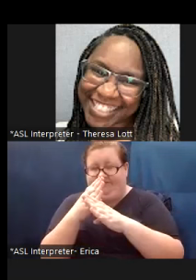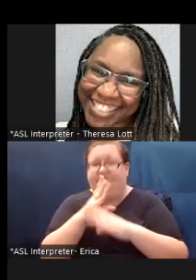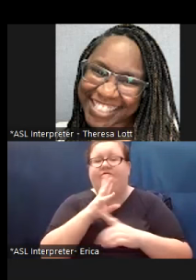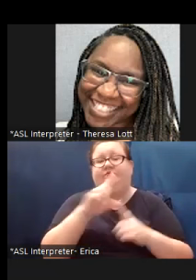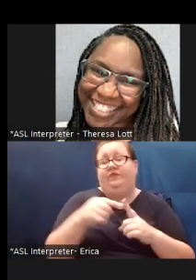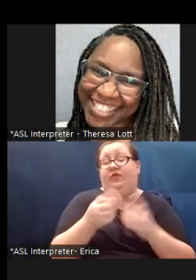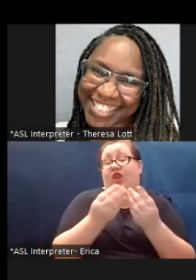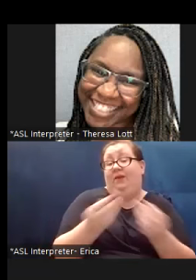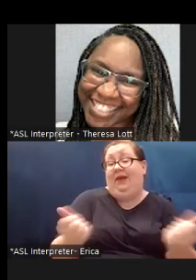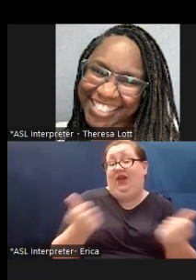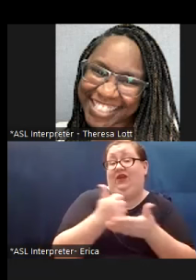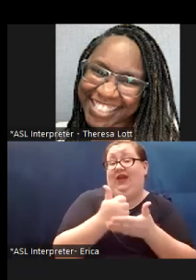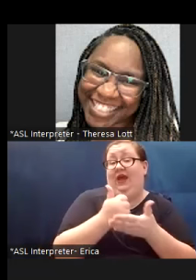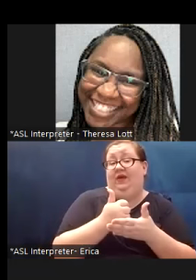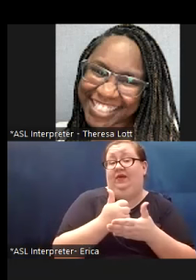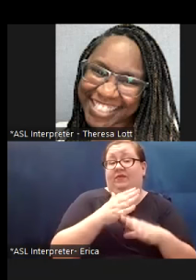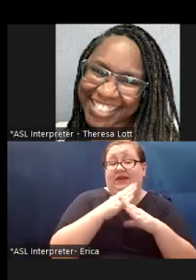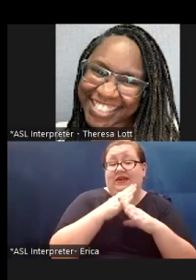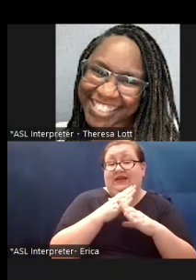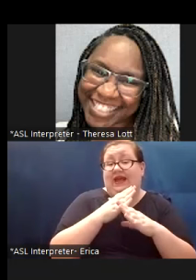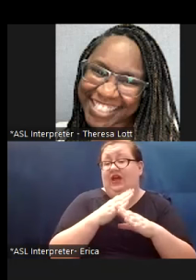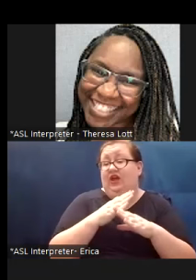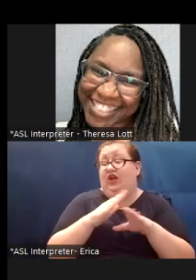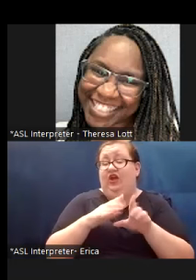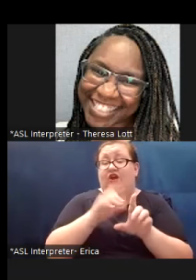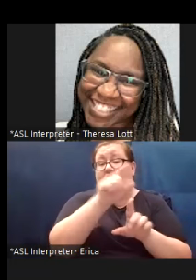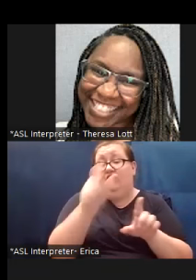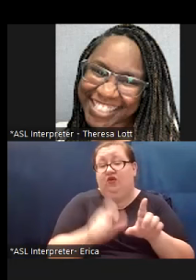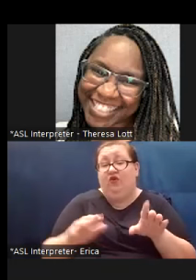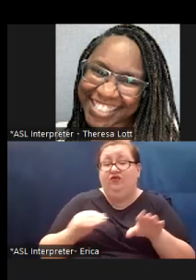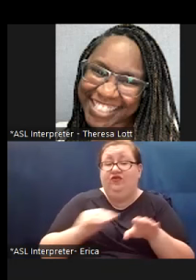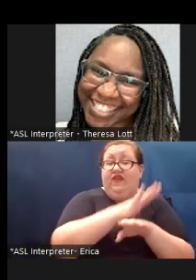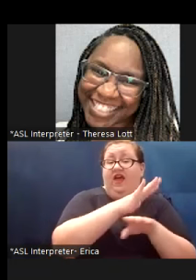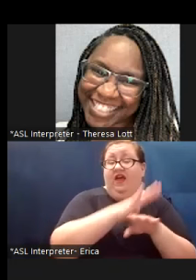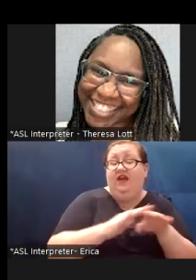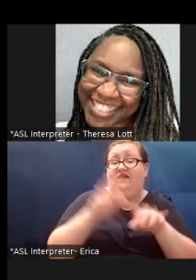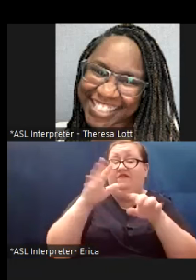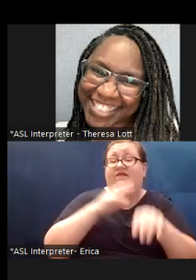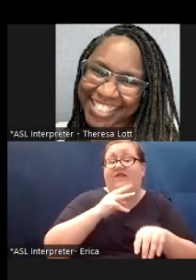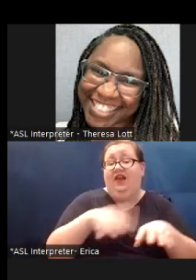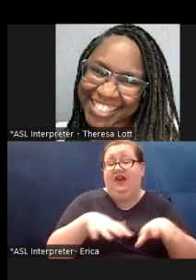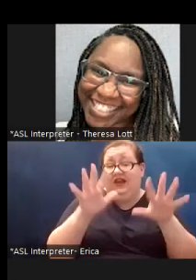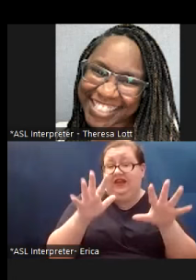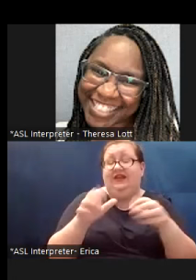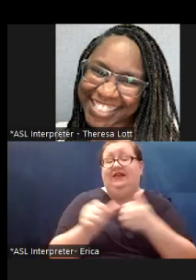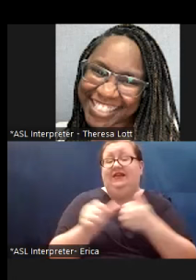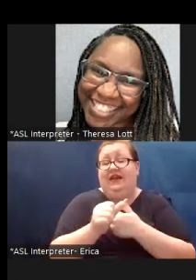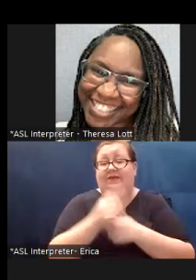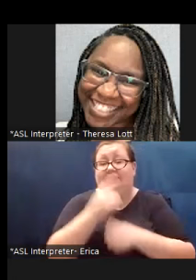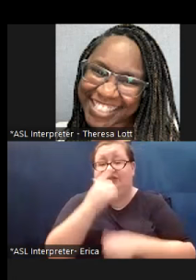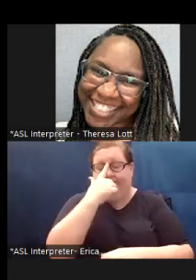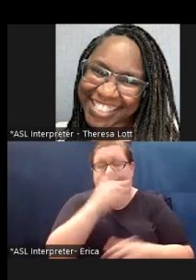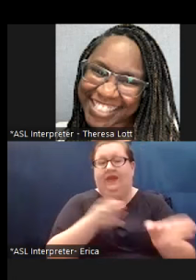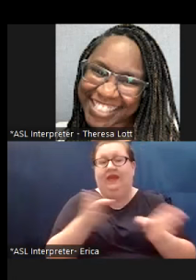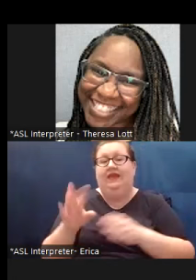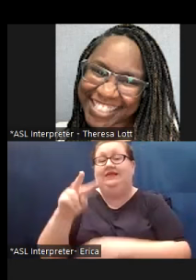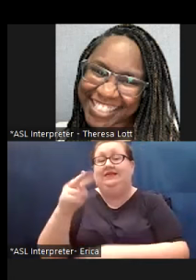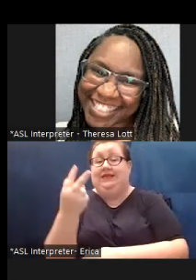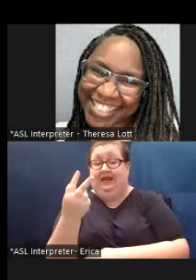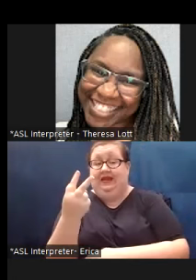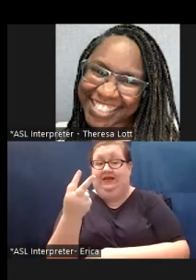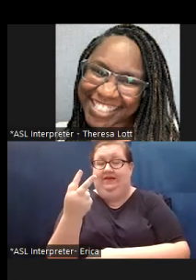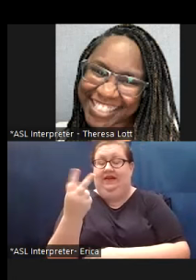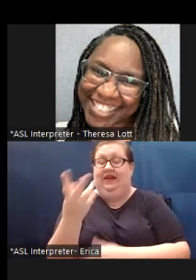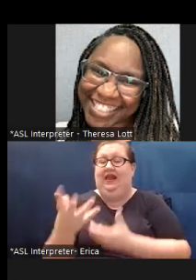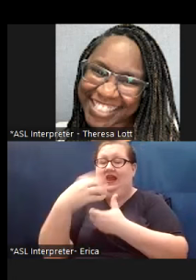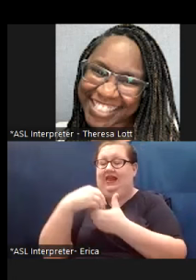address coastal flooding, drainage issues, and other climate hazards. The second breakout will involve discussions